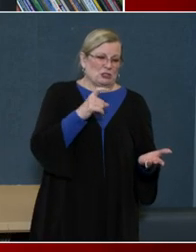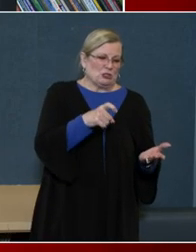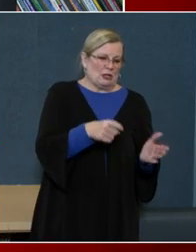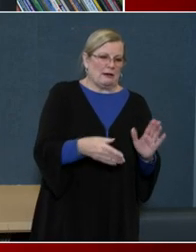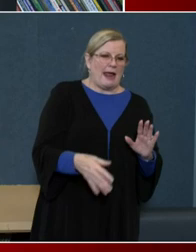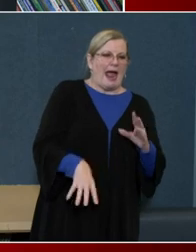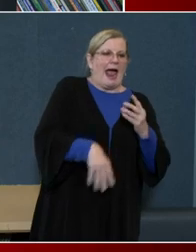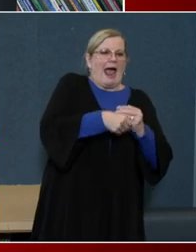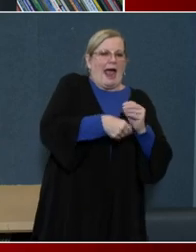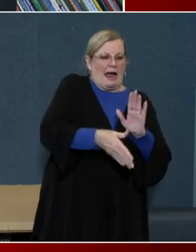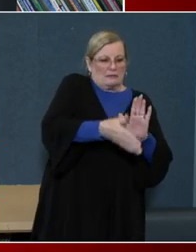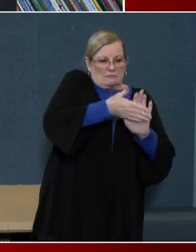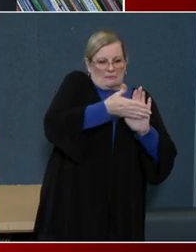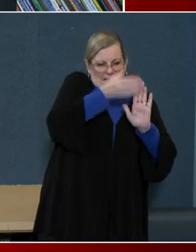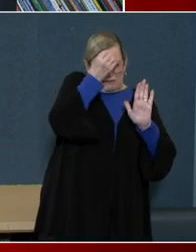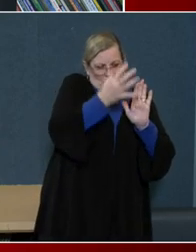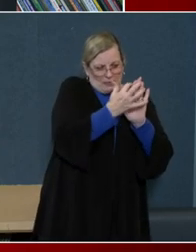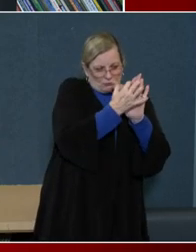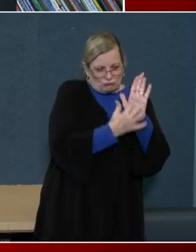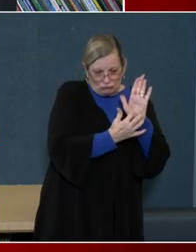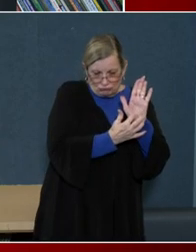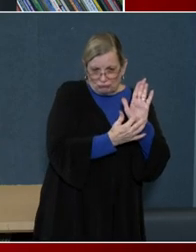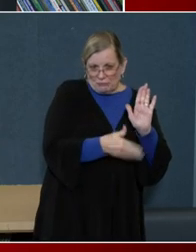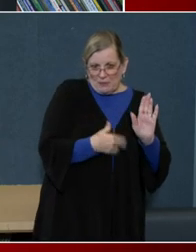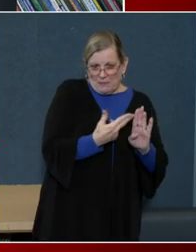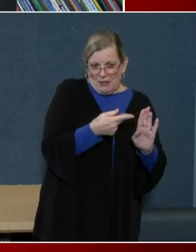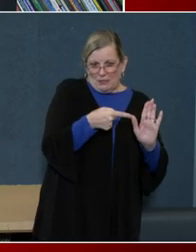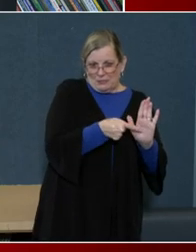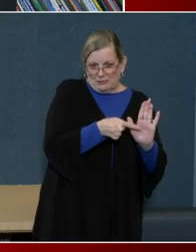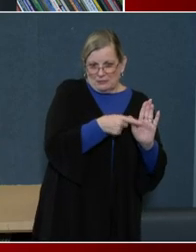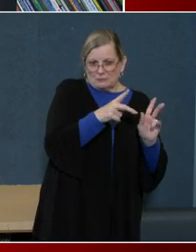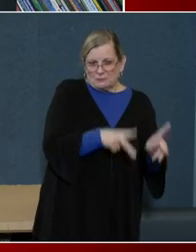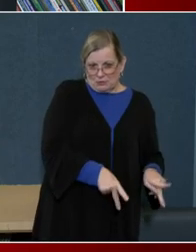interpretive signage there to explain the statue.